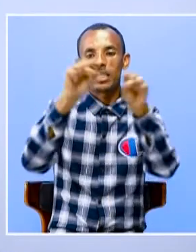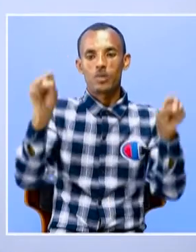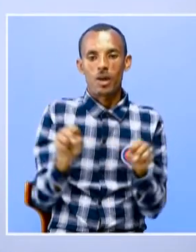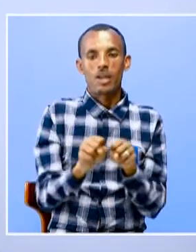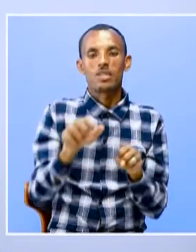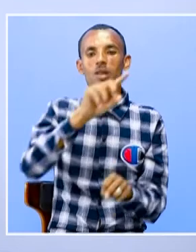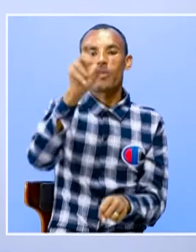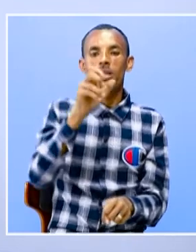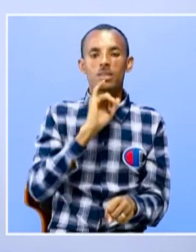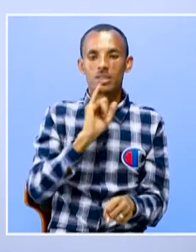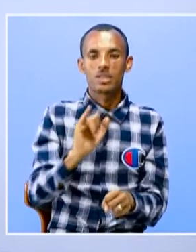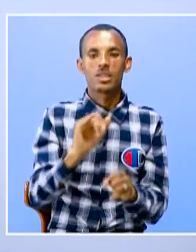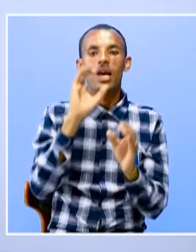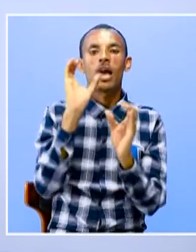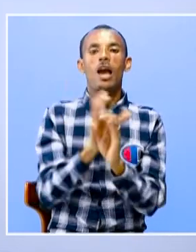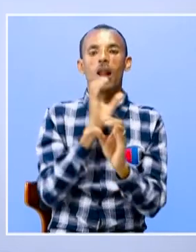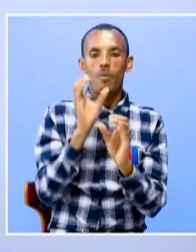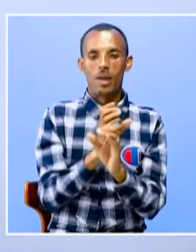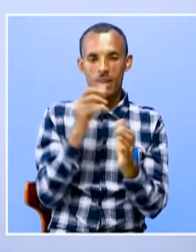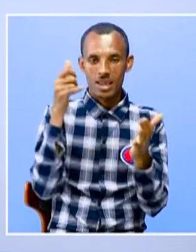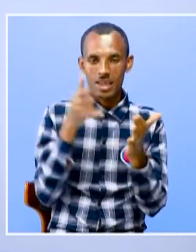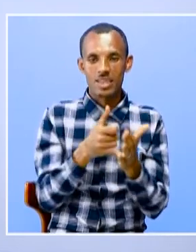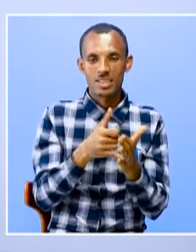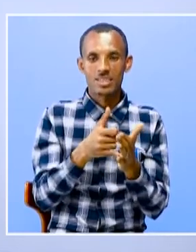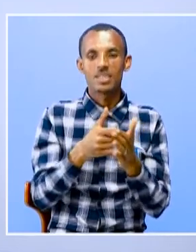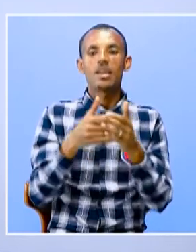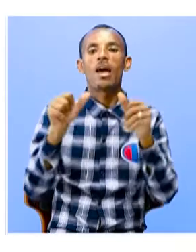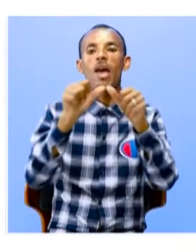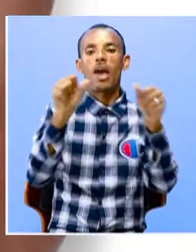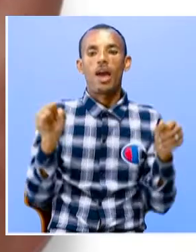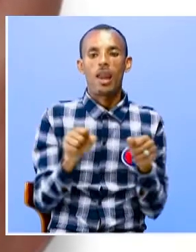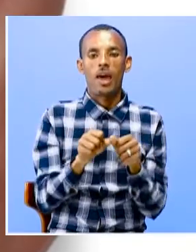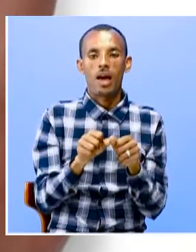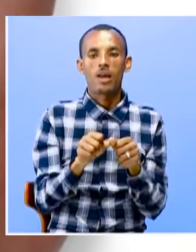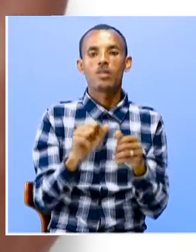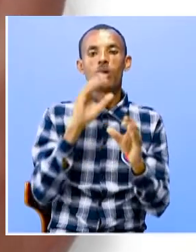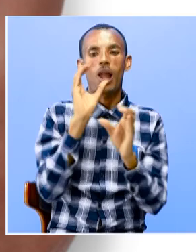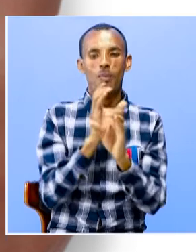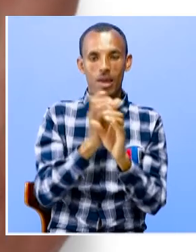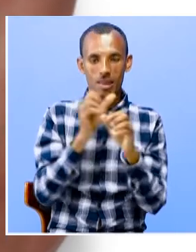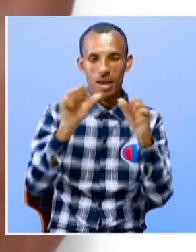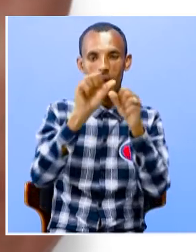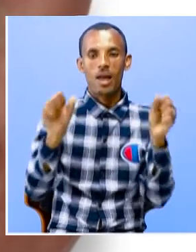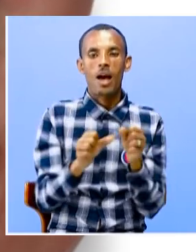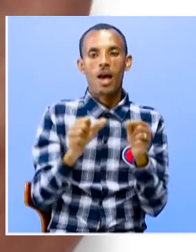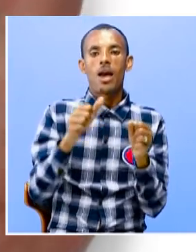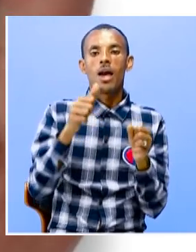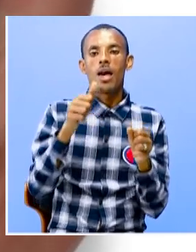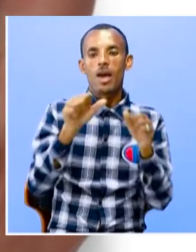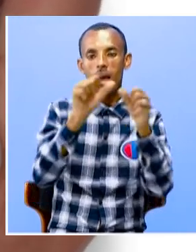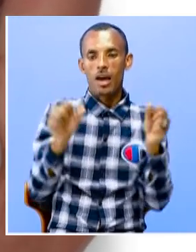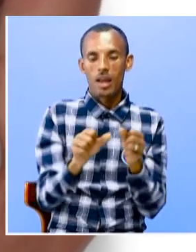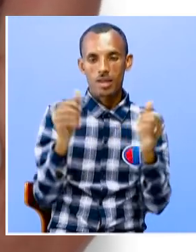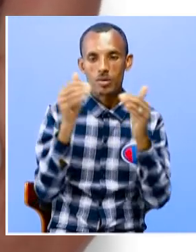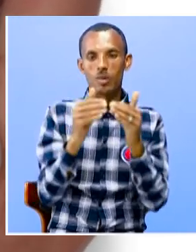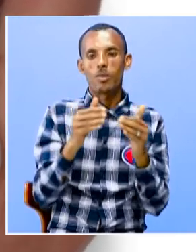is calculate its area. To calculate the area is equals to base